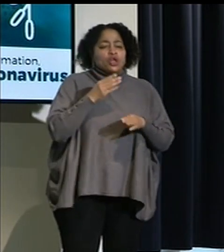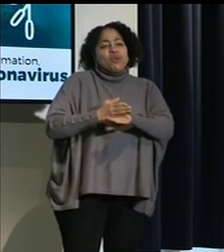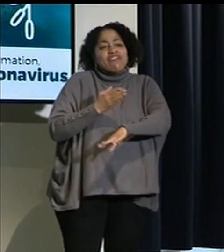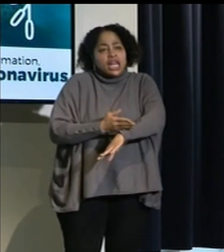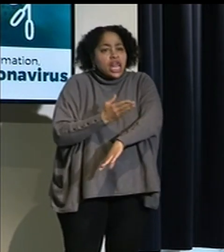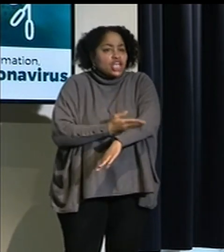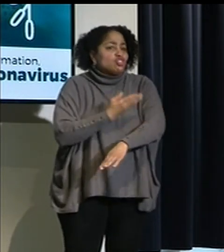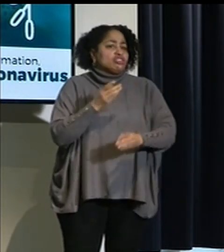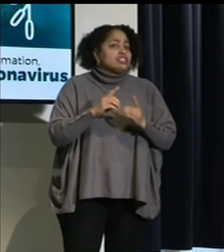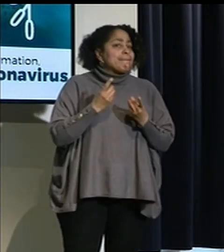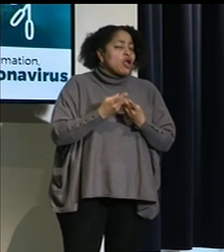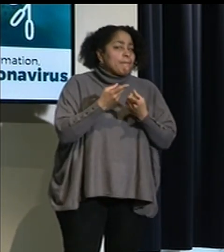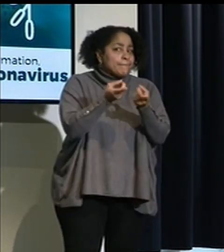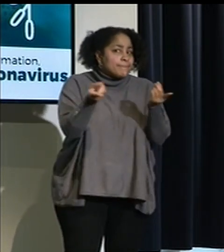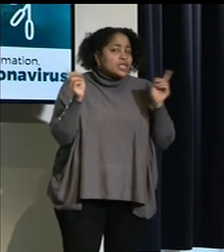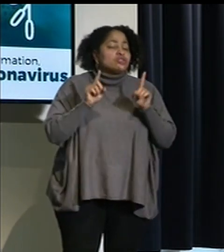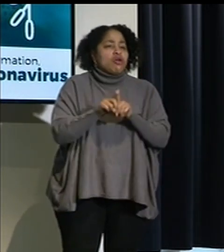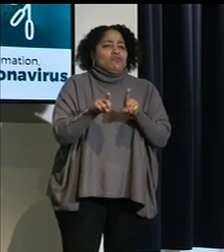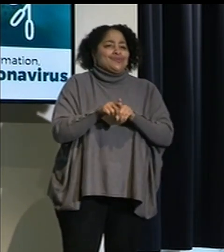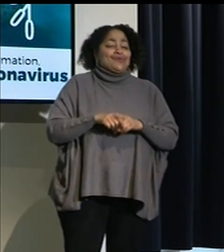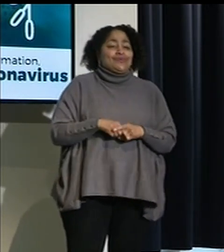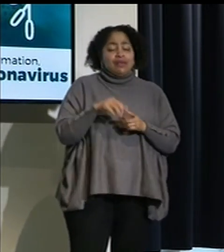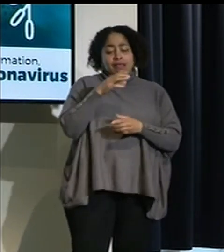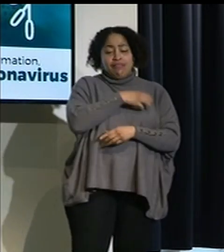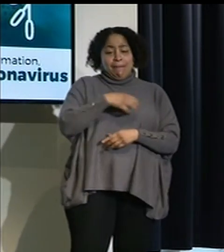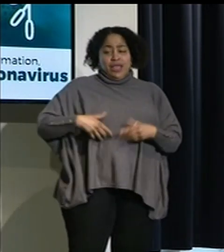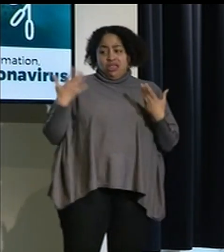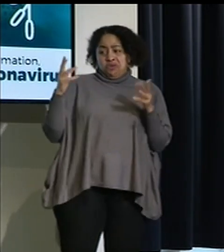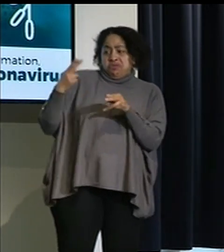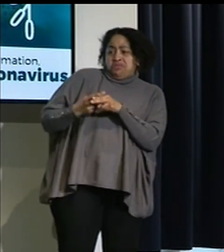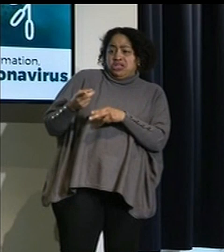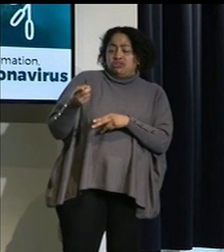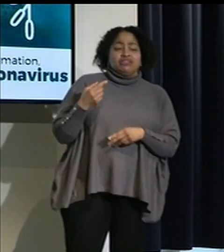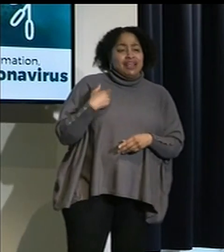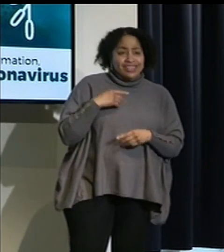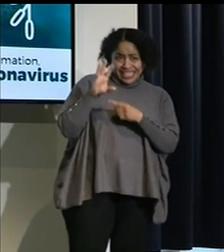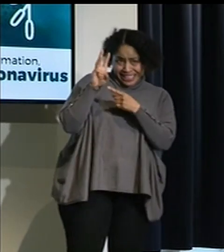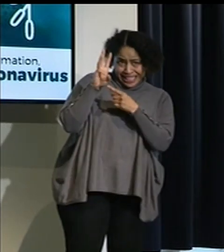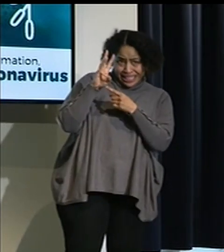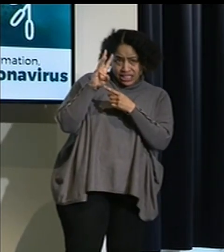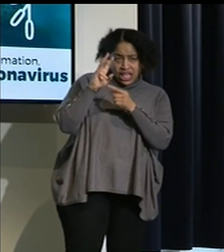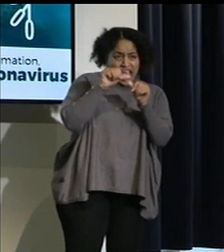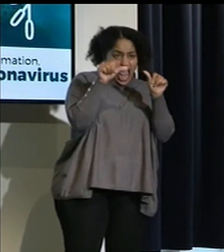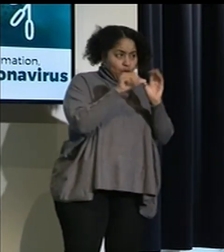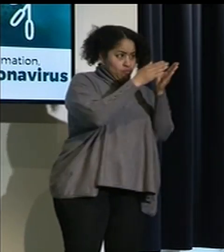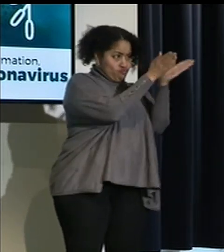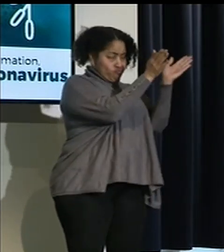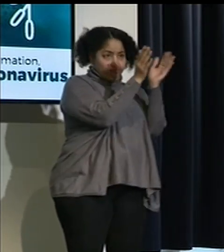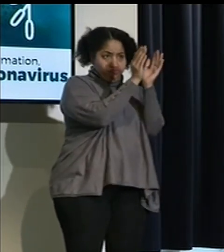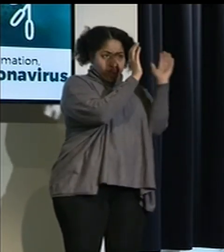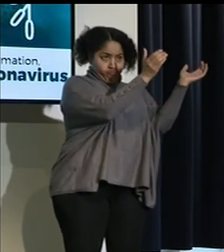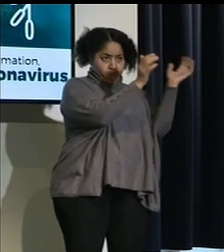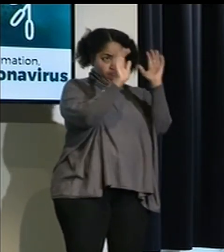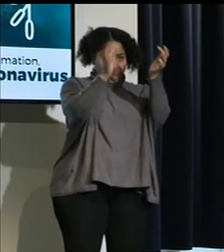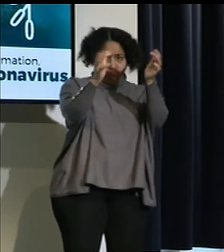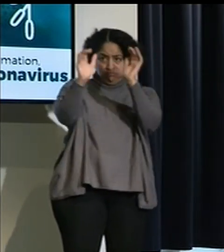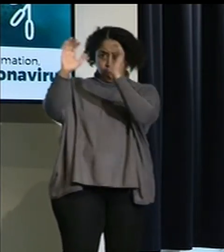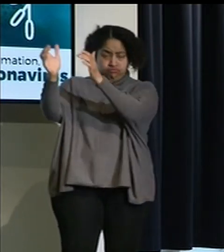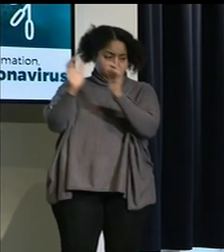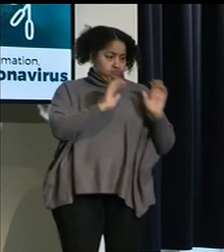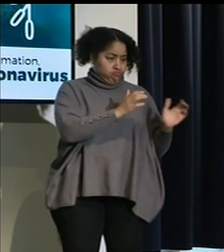Revitalization Departments as well. As the mayor stated, there are six broad areas of assistance. Food and